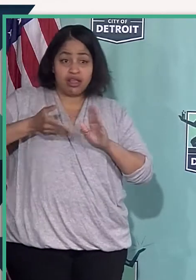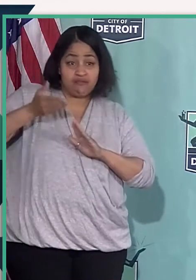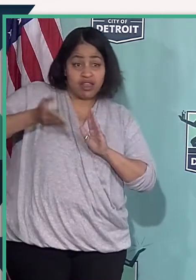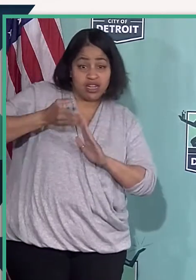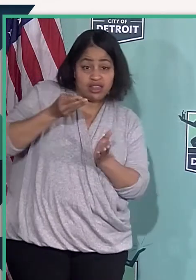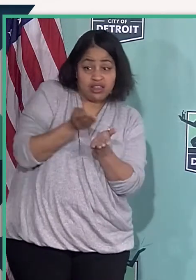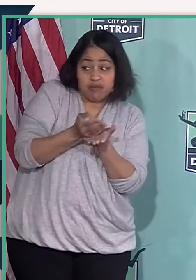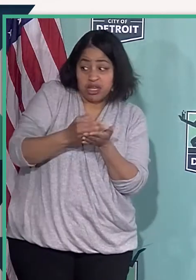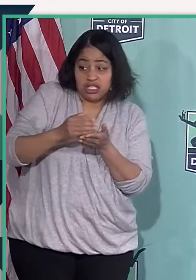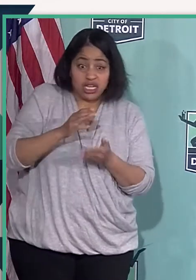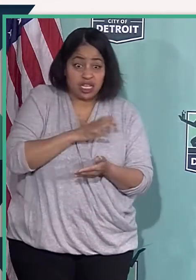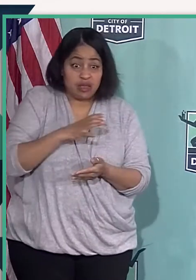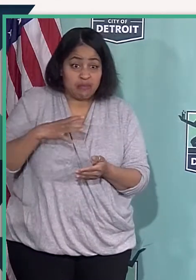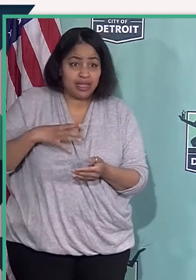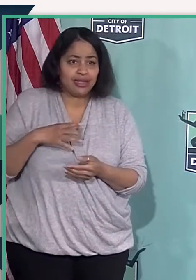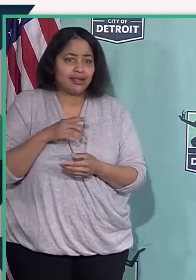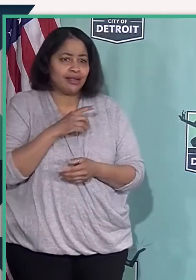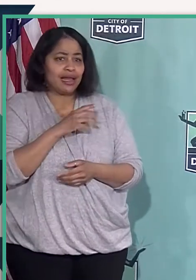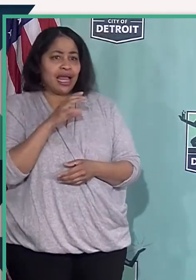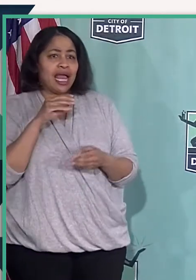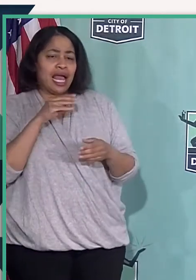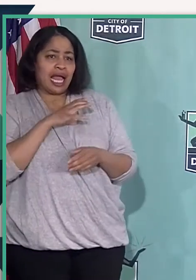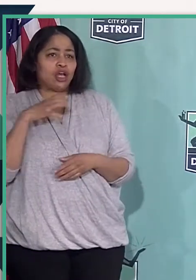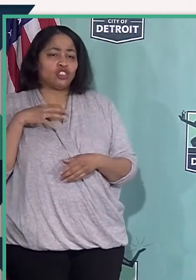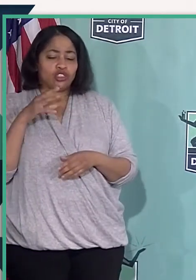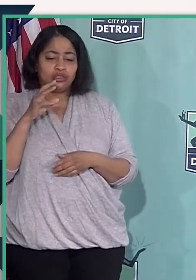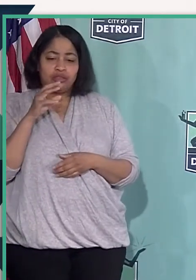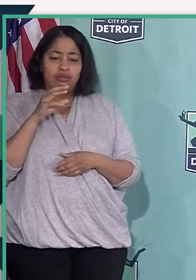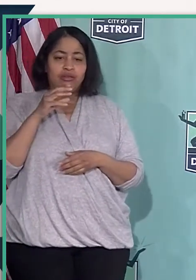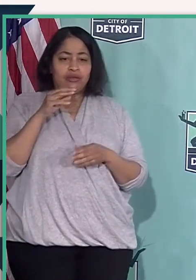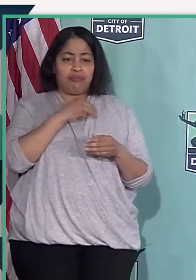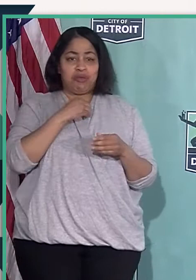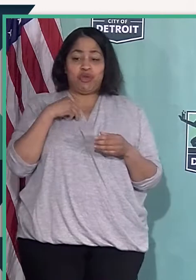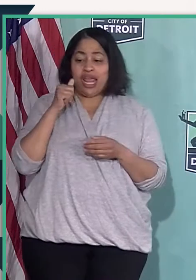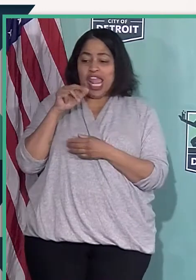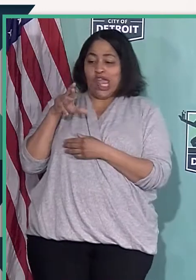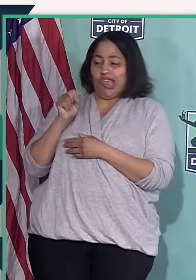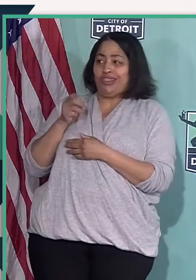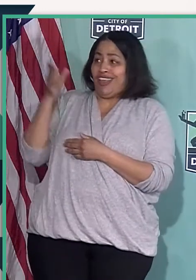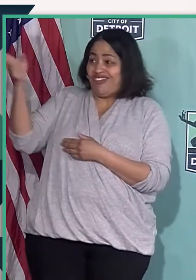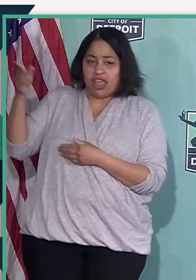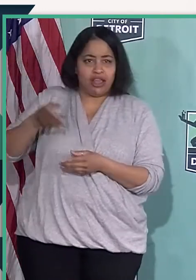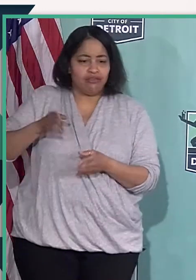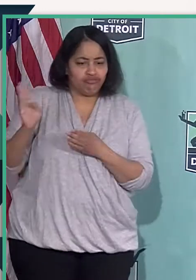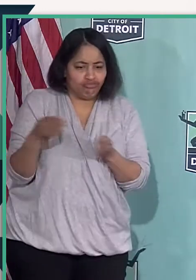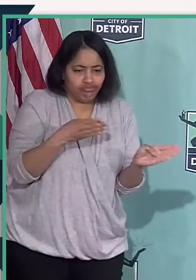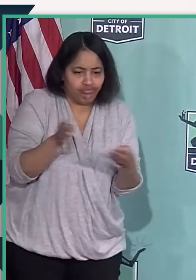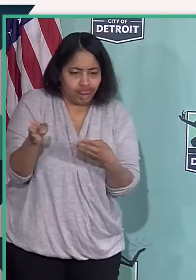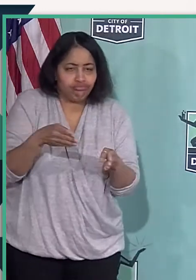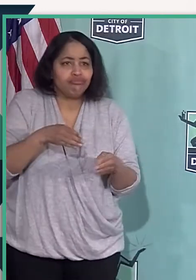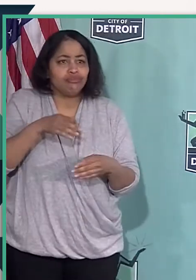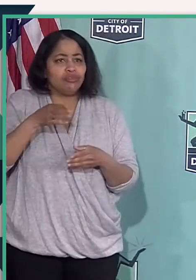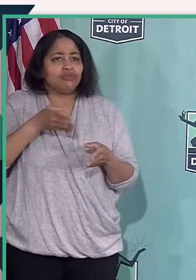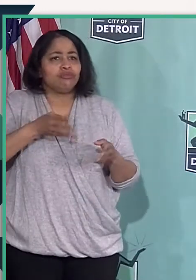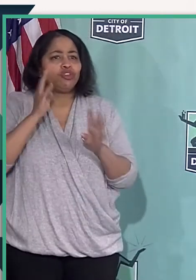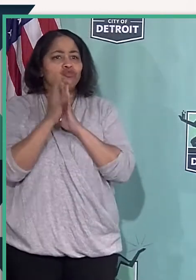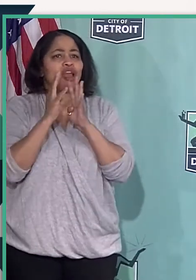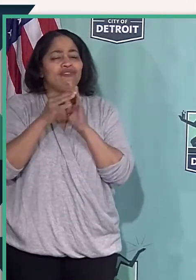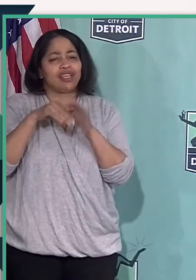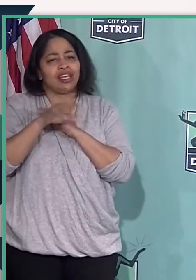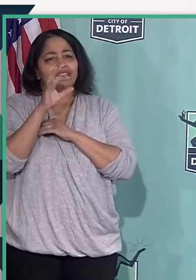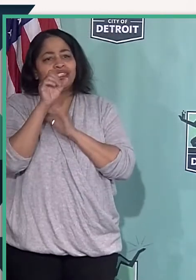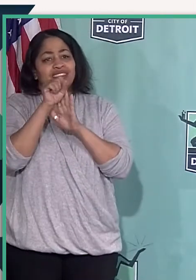process, Councilmember Ayers has been out on the fairgrounds day after day directing traffic. Just a